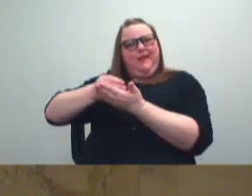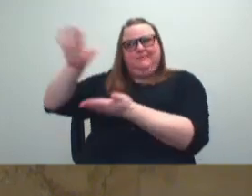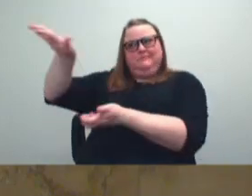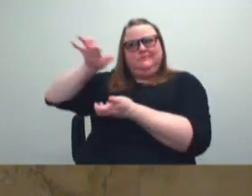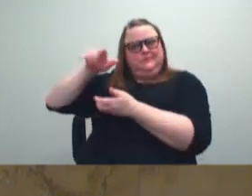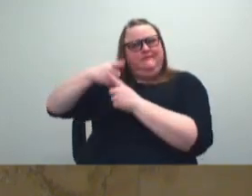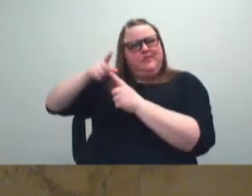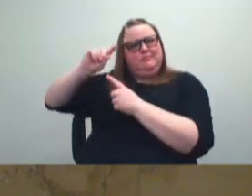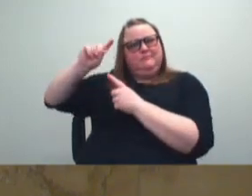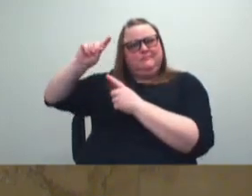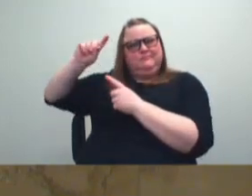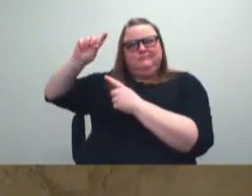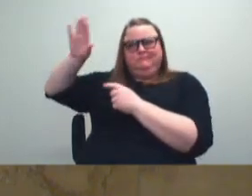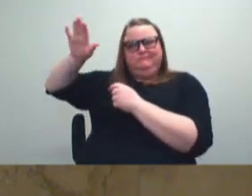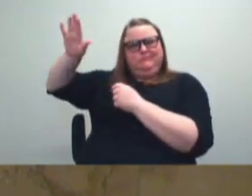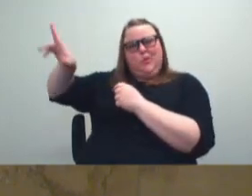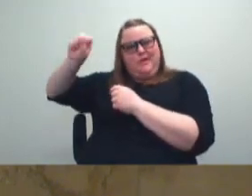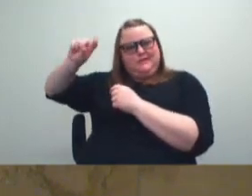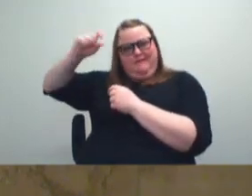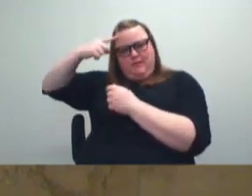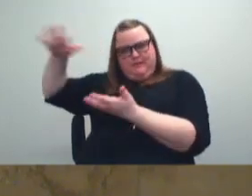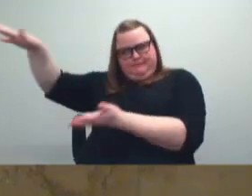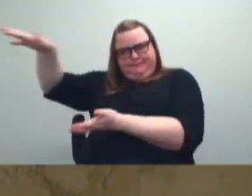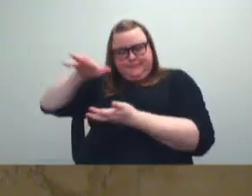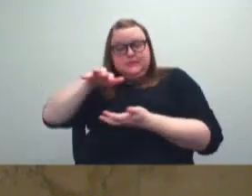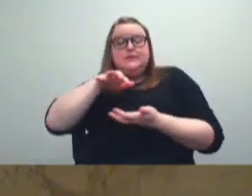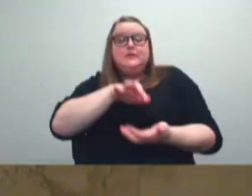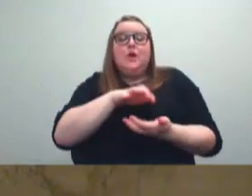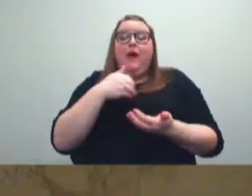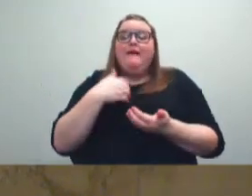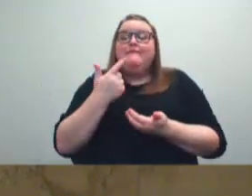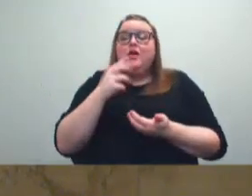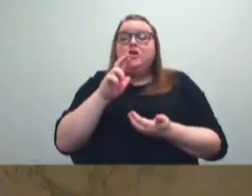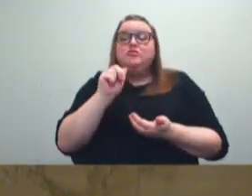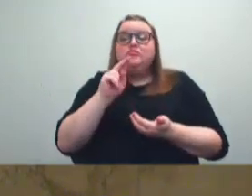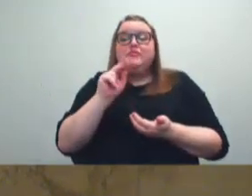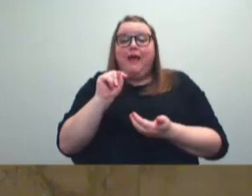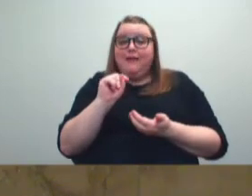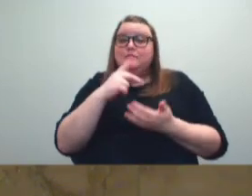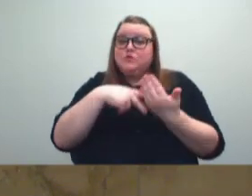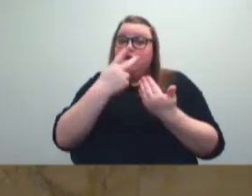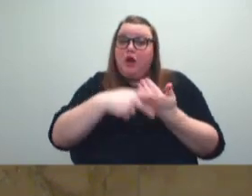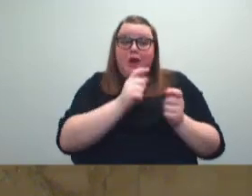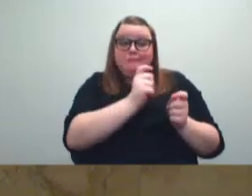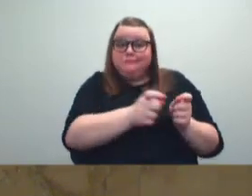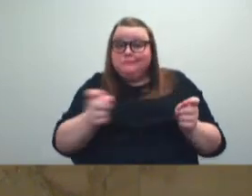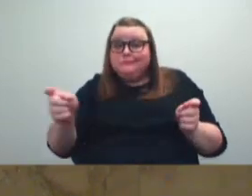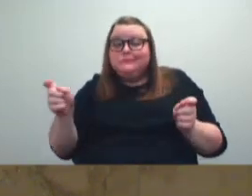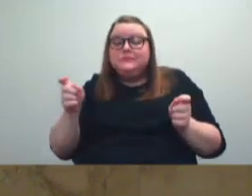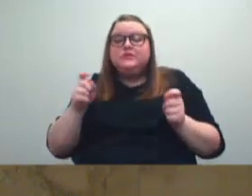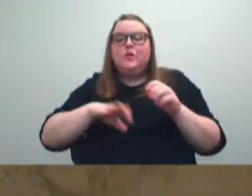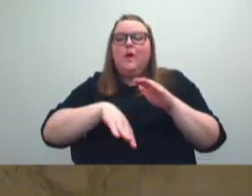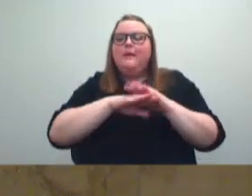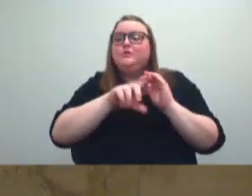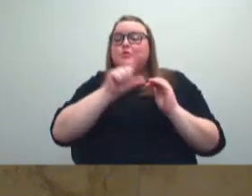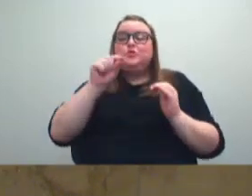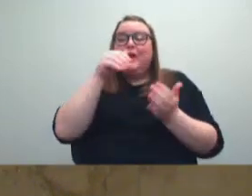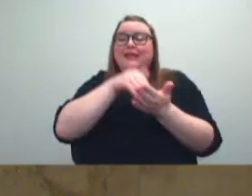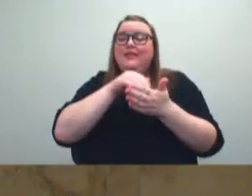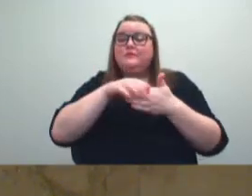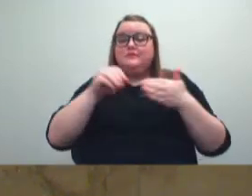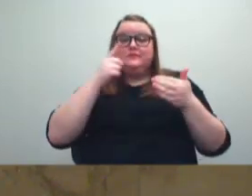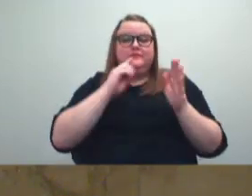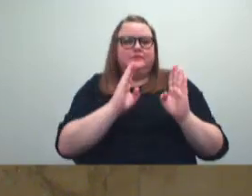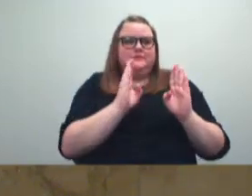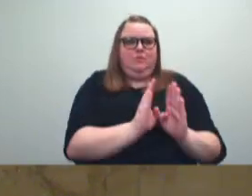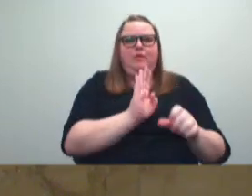and so we have a grant program that we just rolled out with the CARES Act money, and it's up to $20,000. So I want our small businesses and encourage them